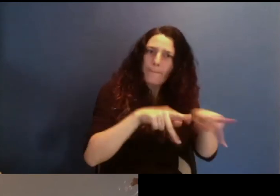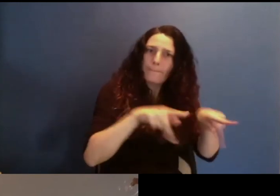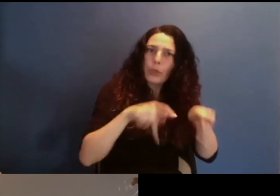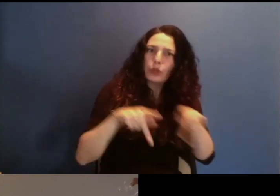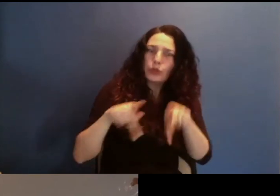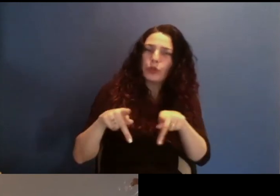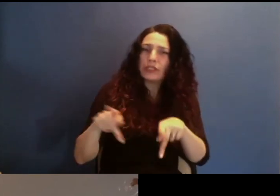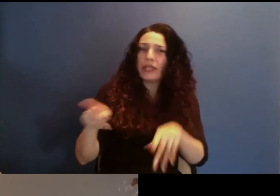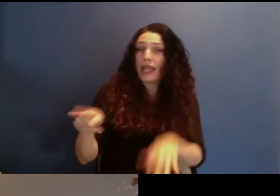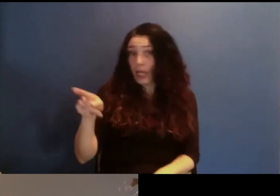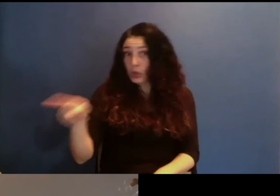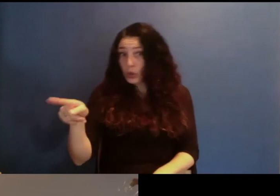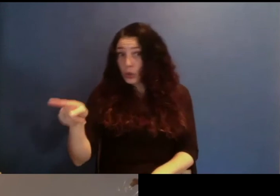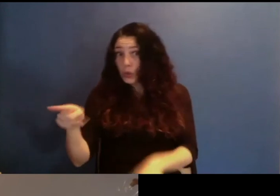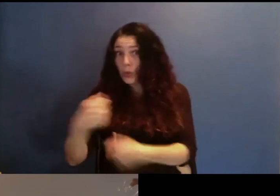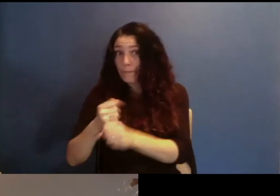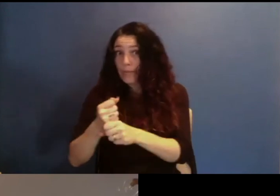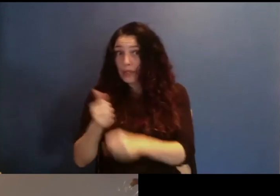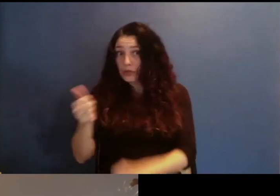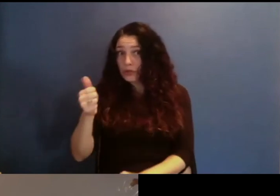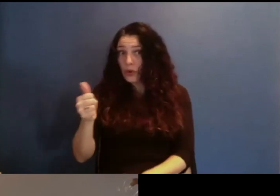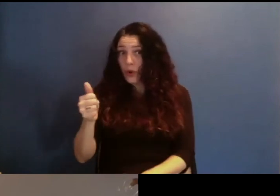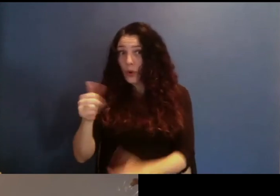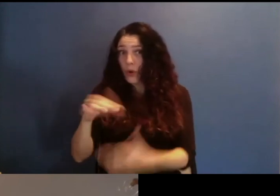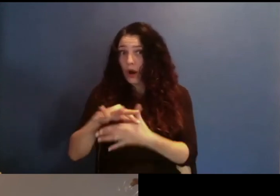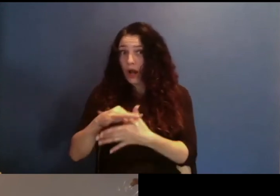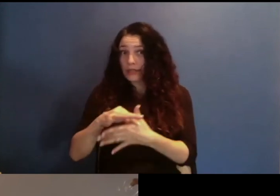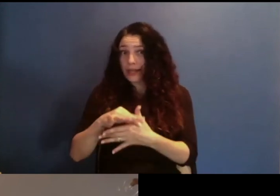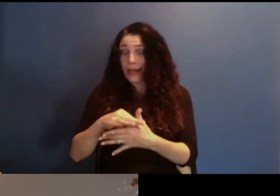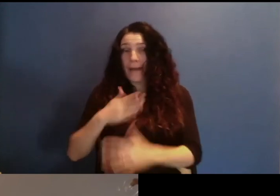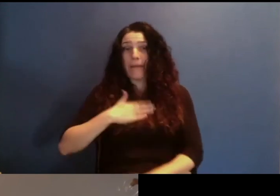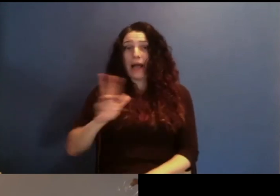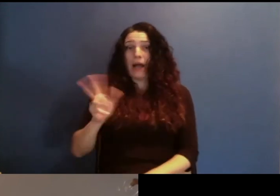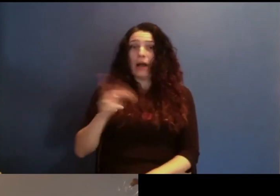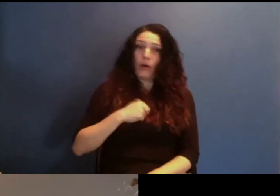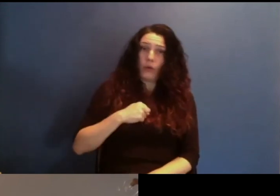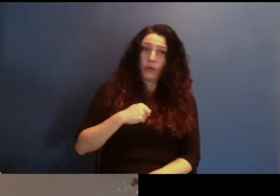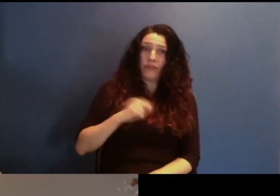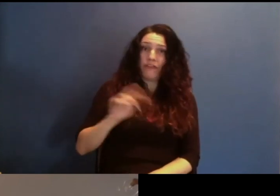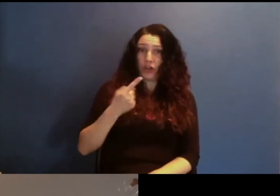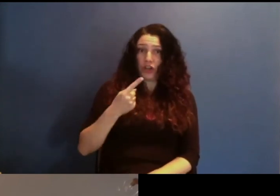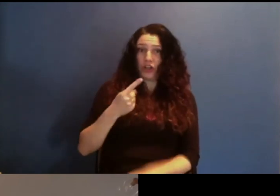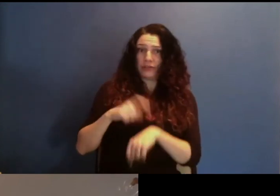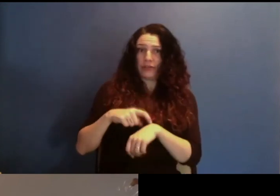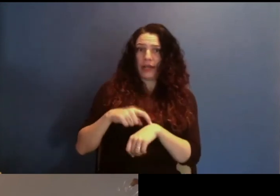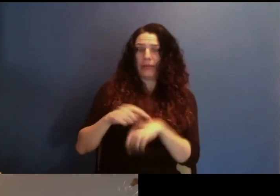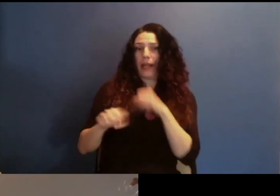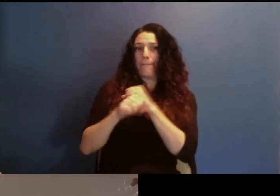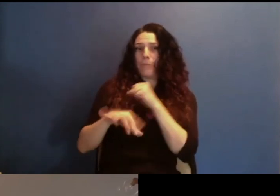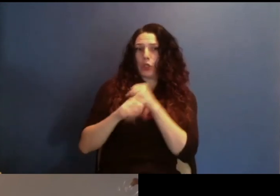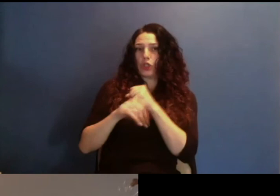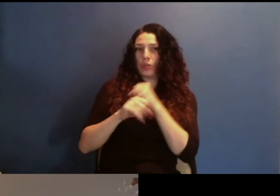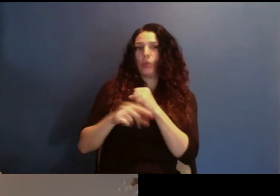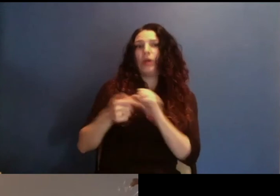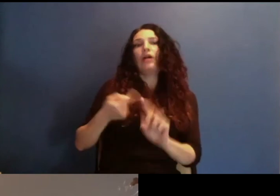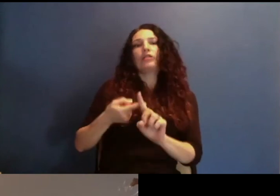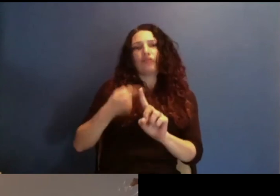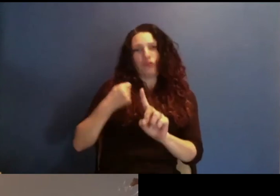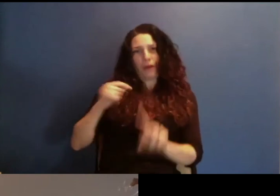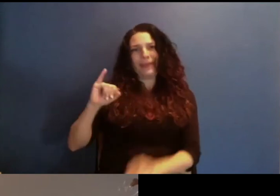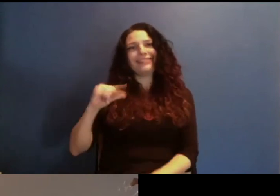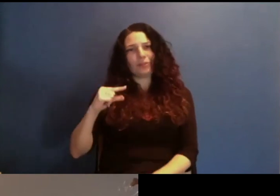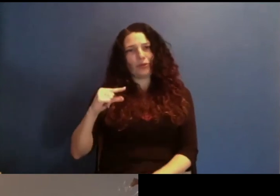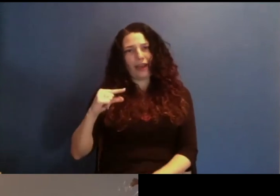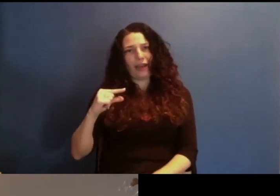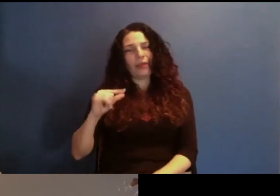content, because my very first commercial I got was based off of them seeing my Instagram. And just like you said, you know, you have to give them that